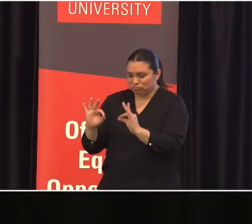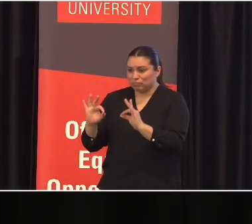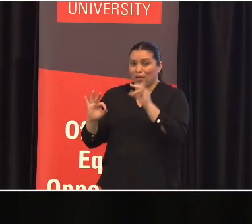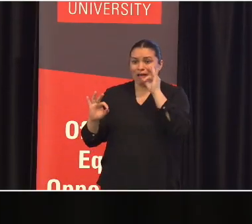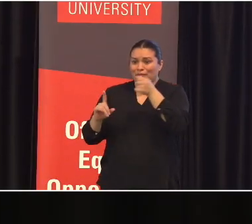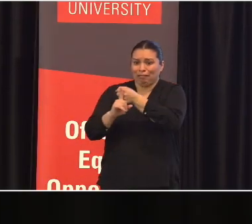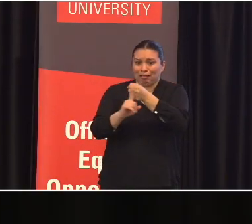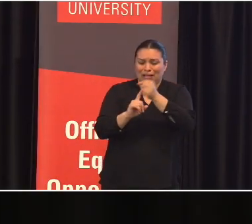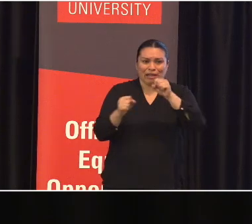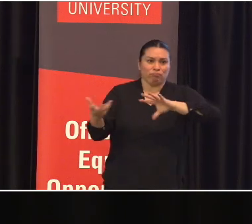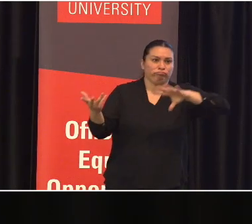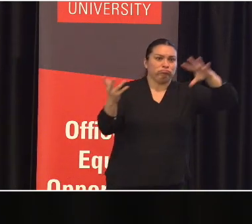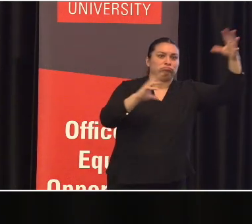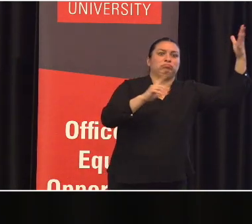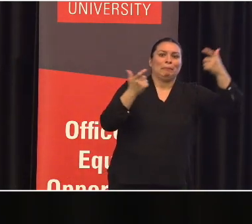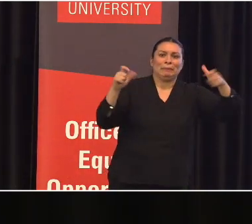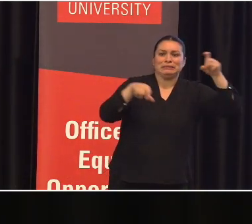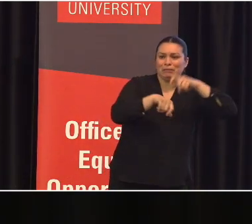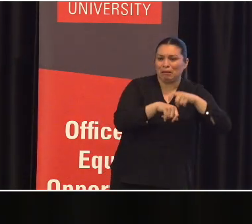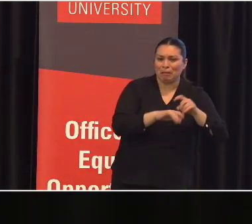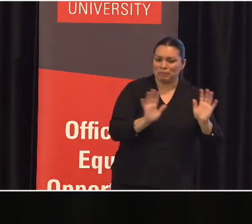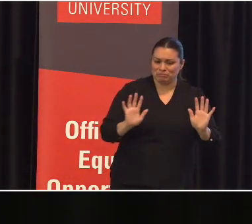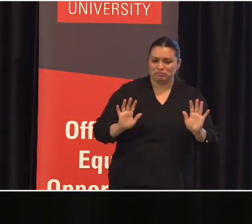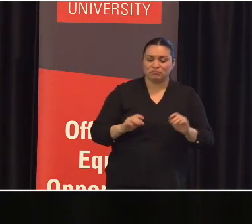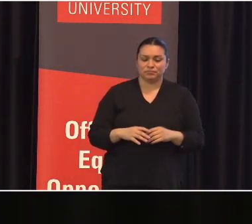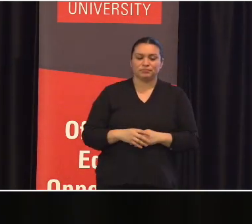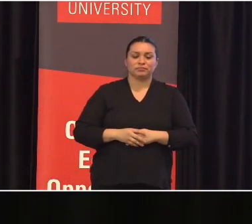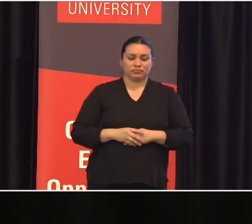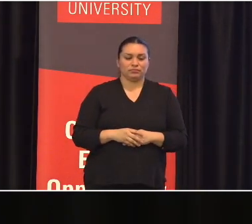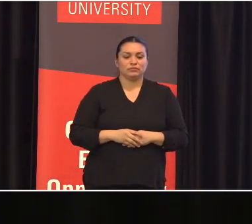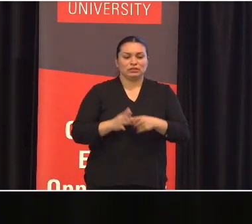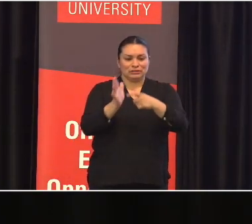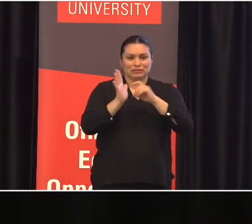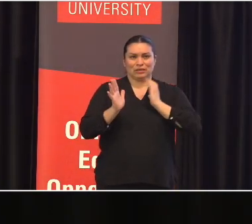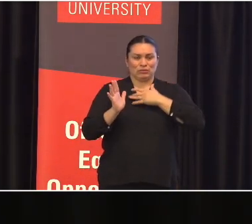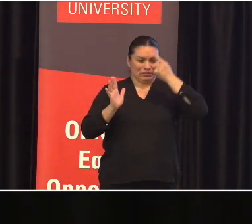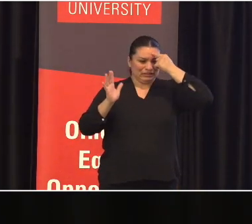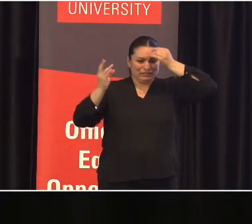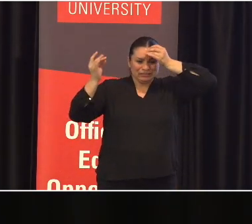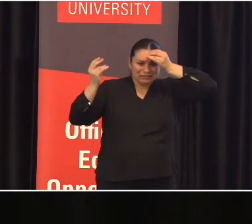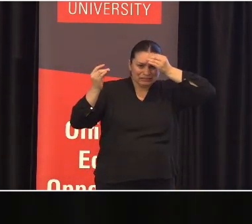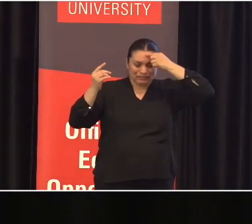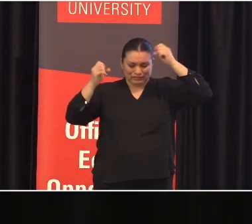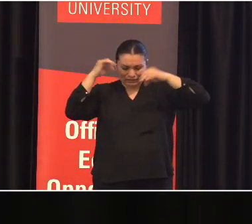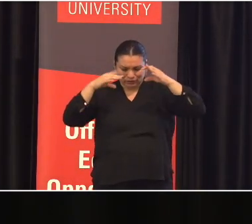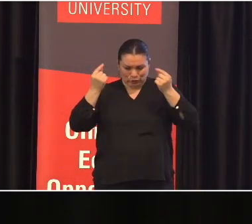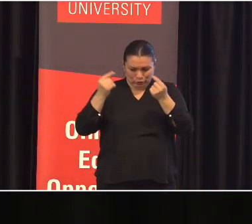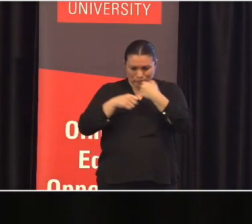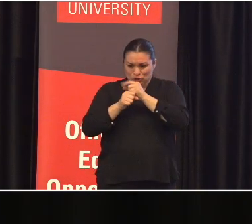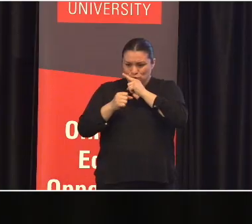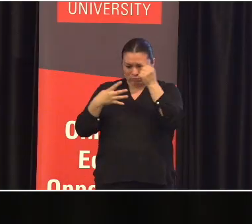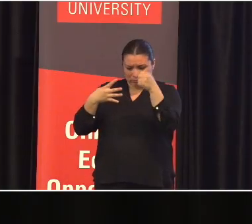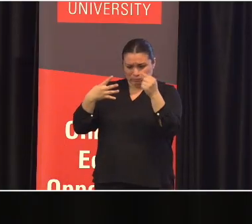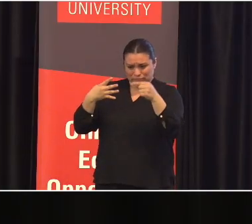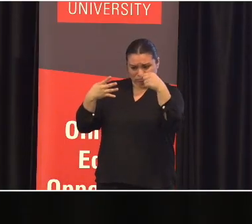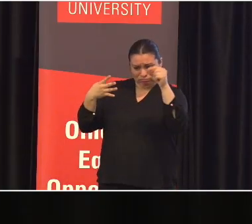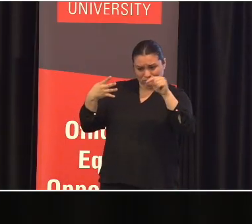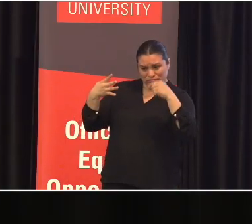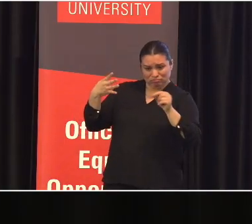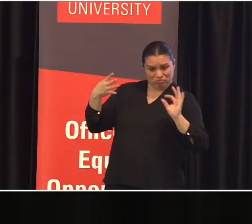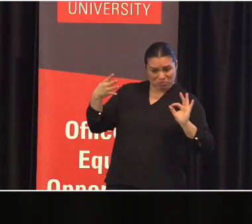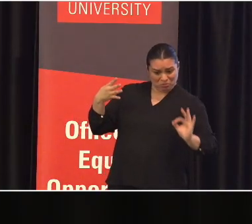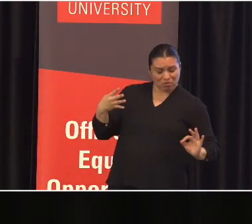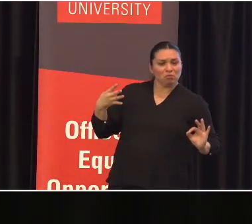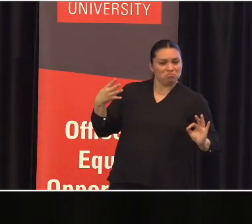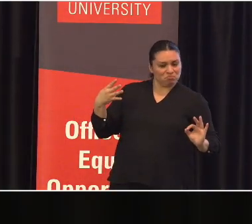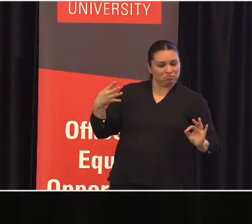knowing what we really intended, which is frankly what I would want to do anyway. I don't want AI messing with my academic content for my students. I